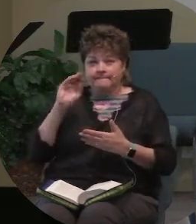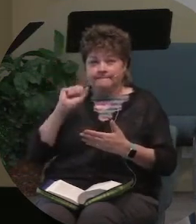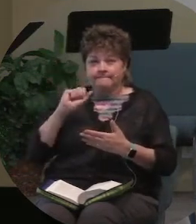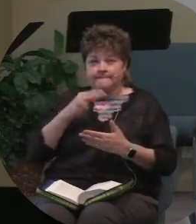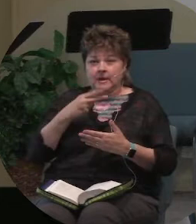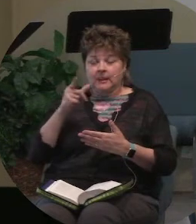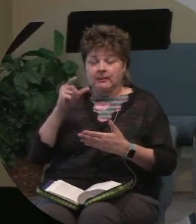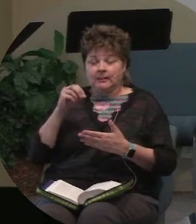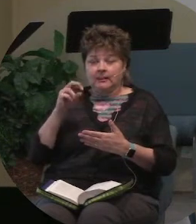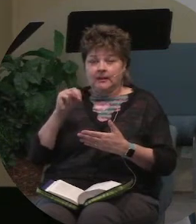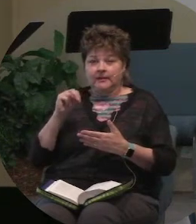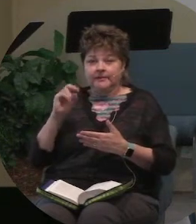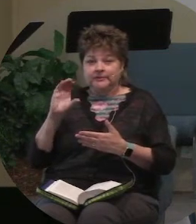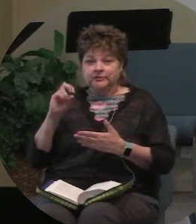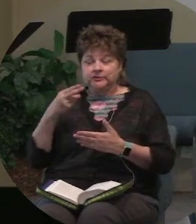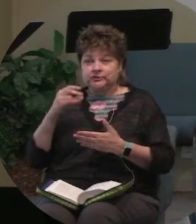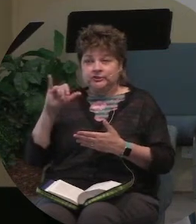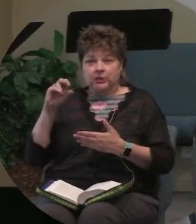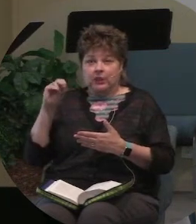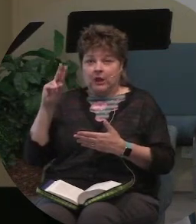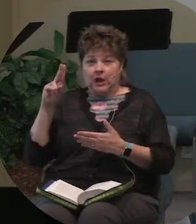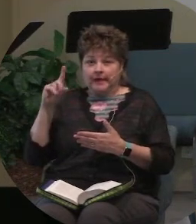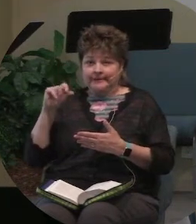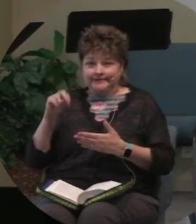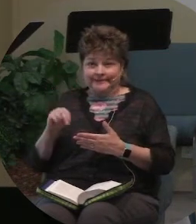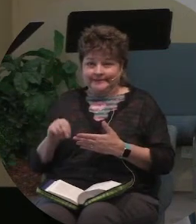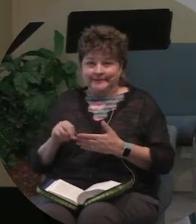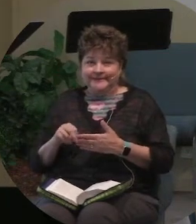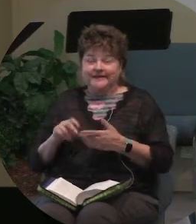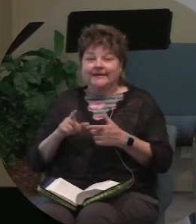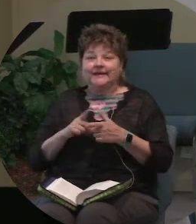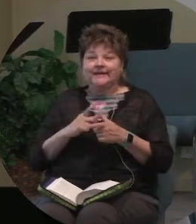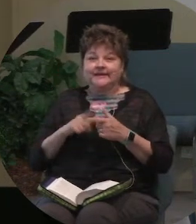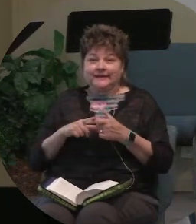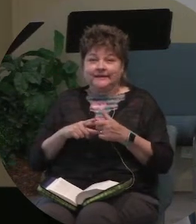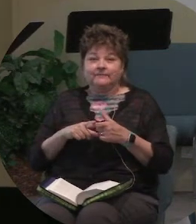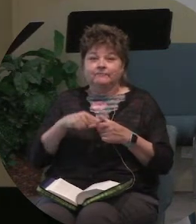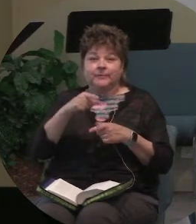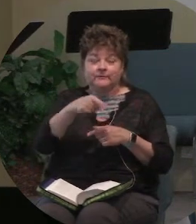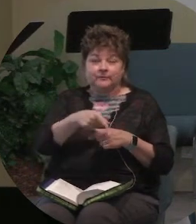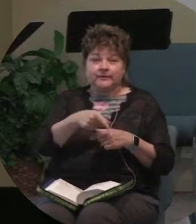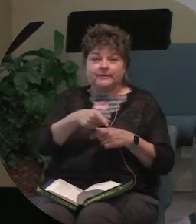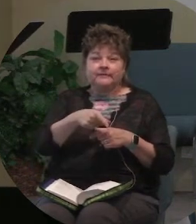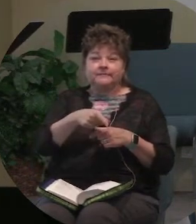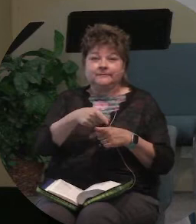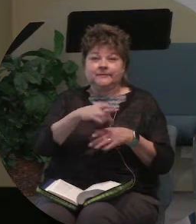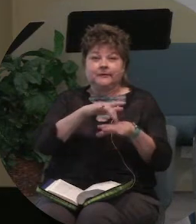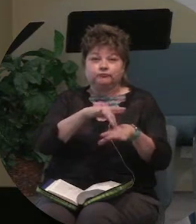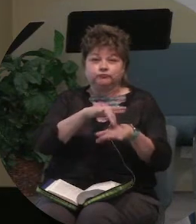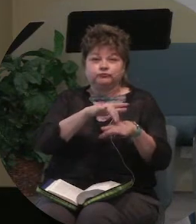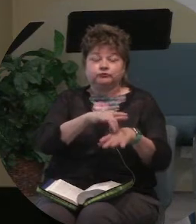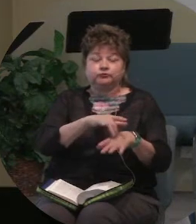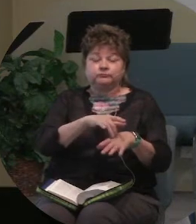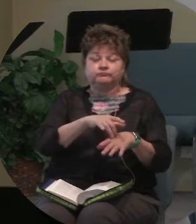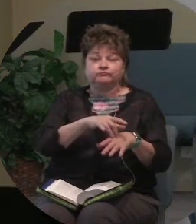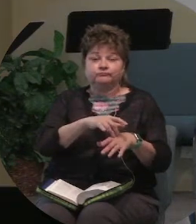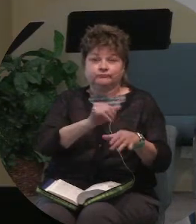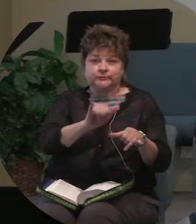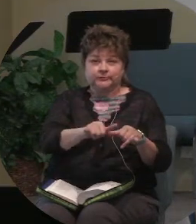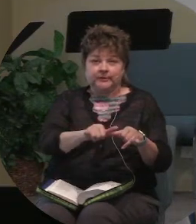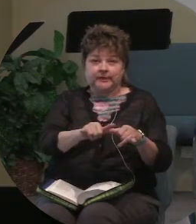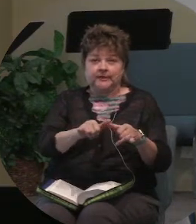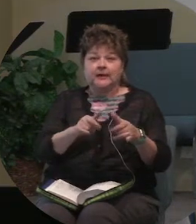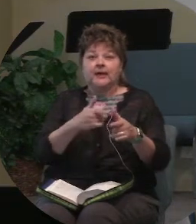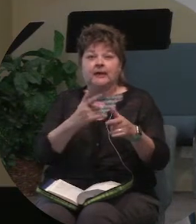Ephrathites of Bethlehem in Judah. So they entered the land of Moab and remained there. Then Elimelech, Naomi's husband,